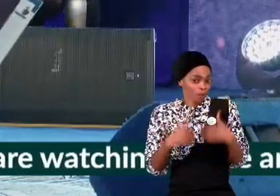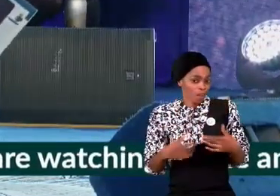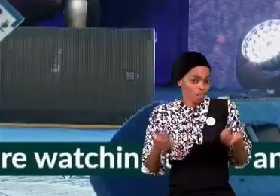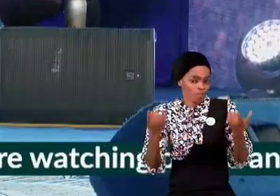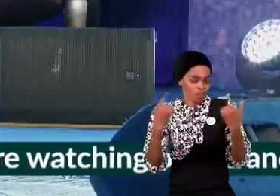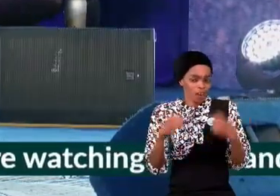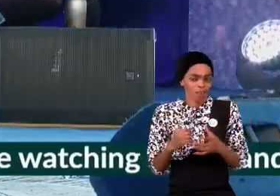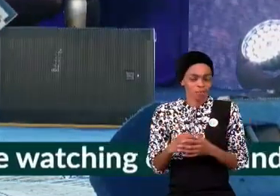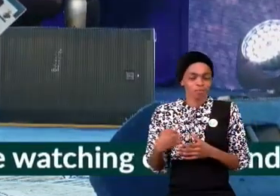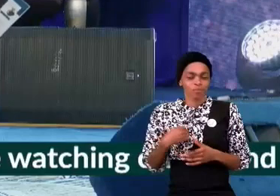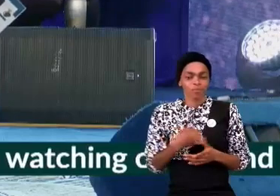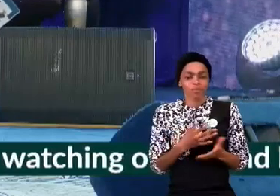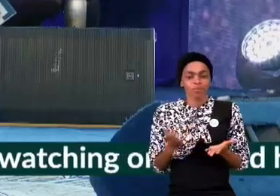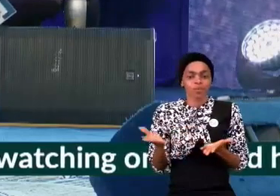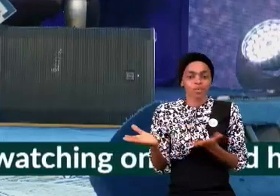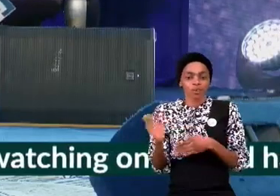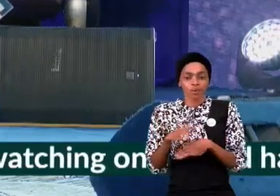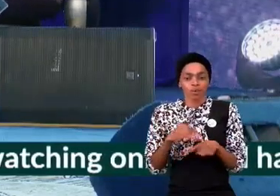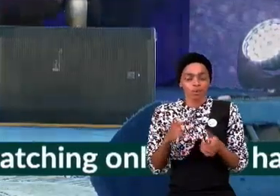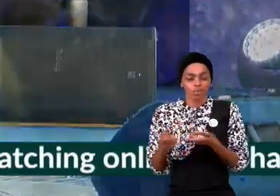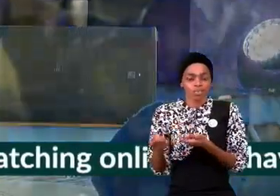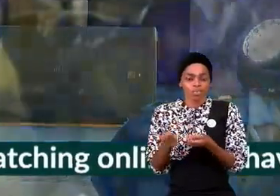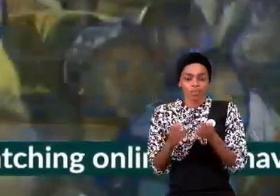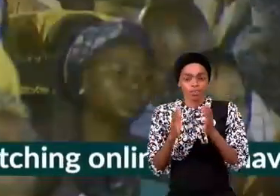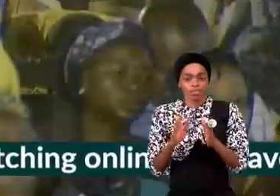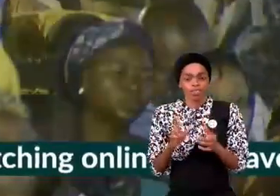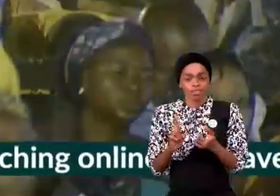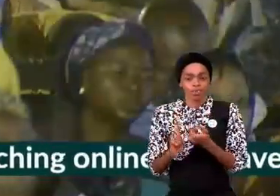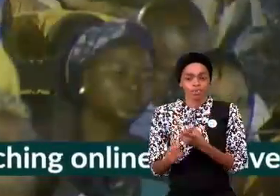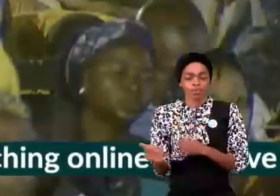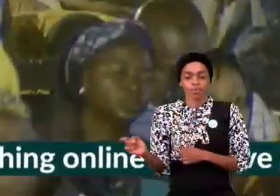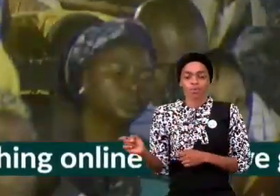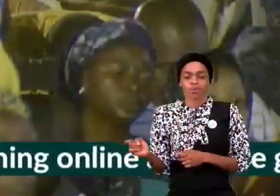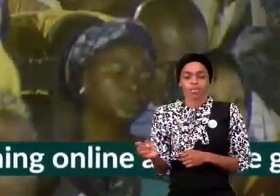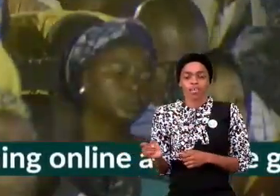in this session of counseling.